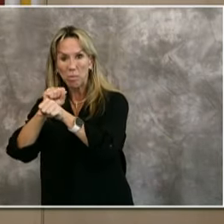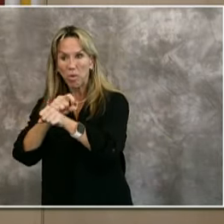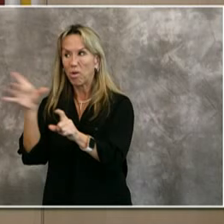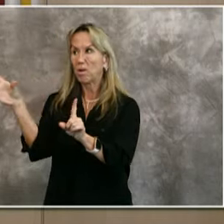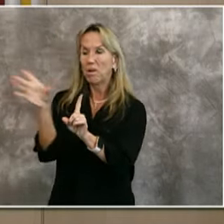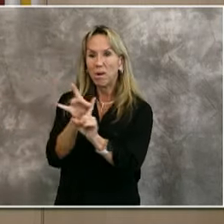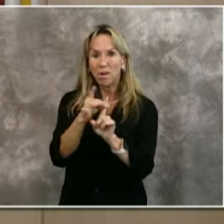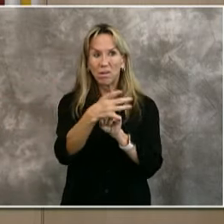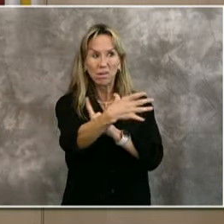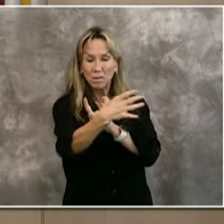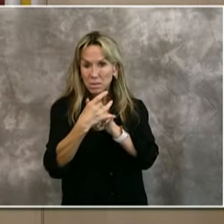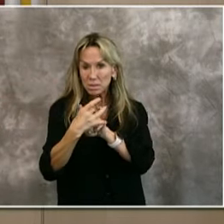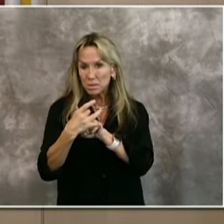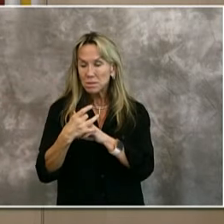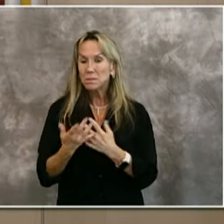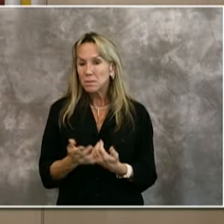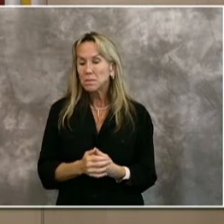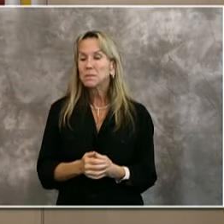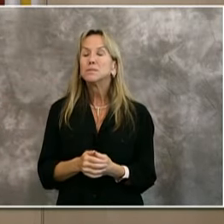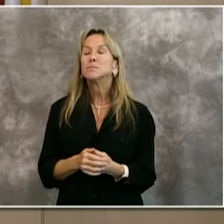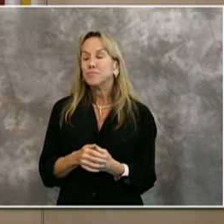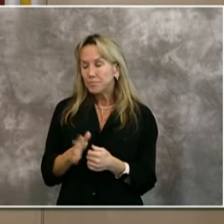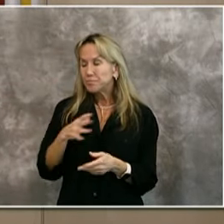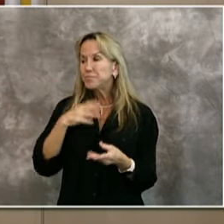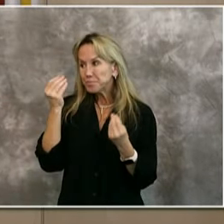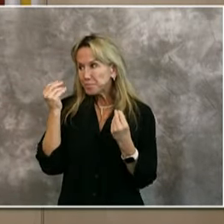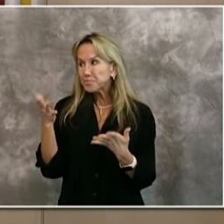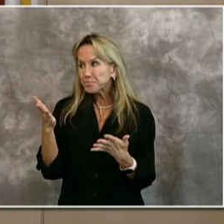combination of both in some cases.